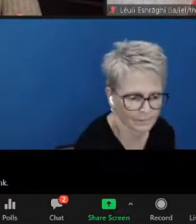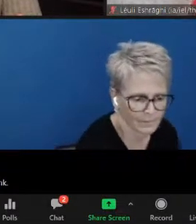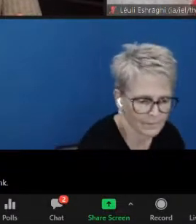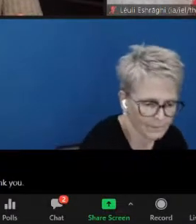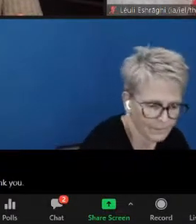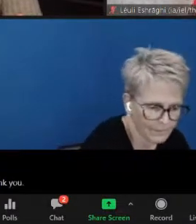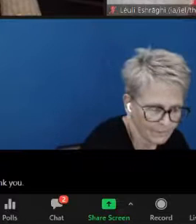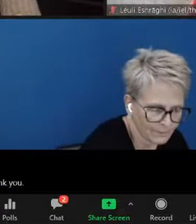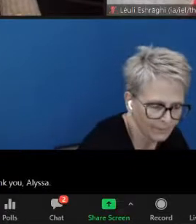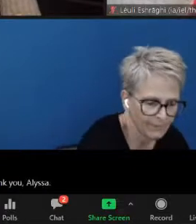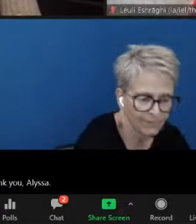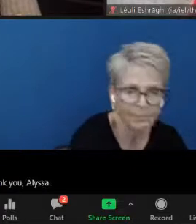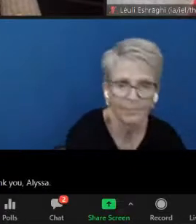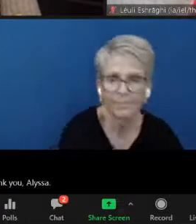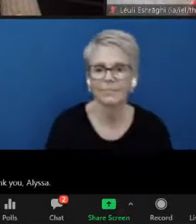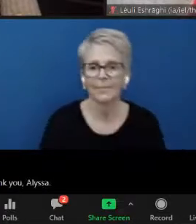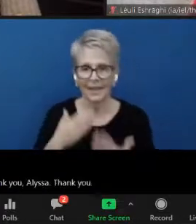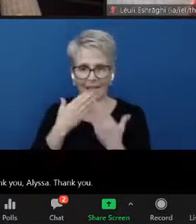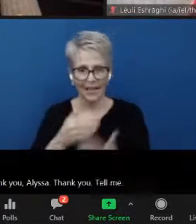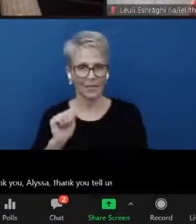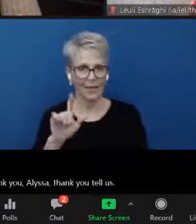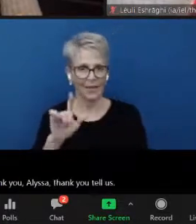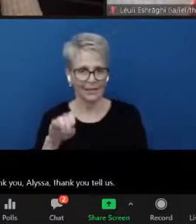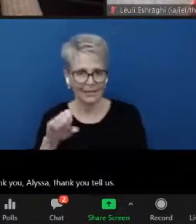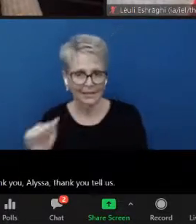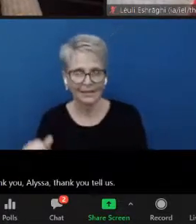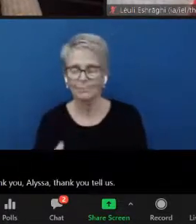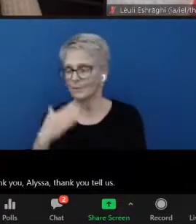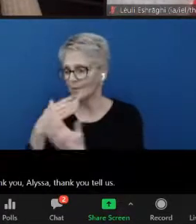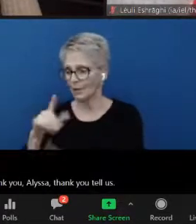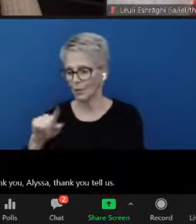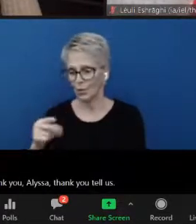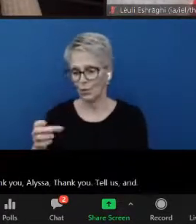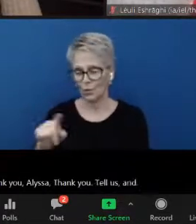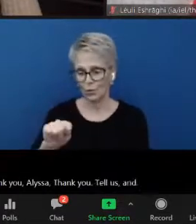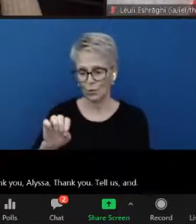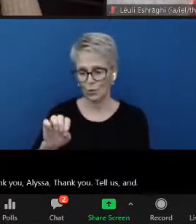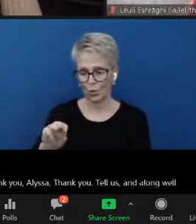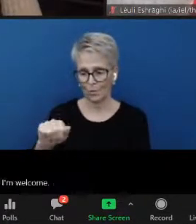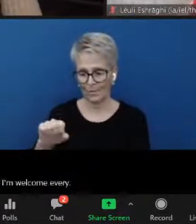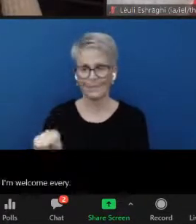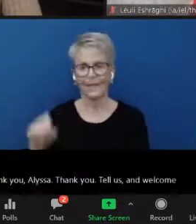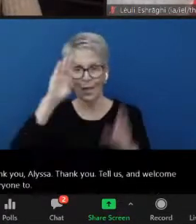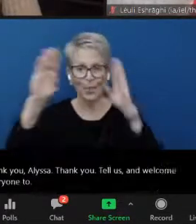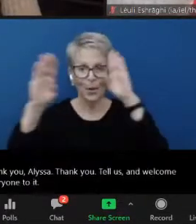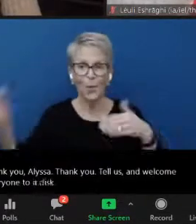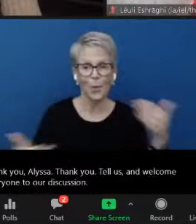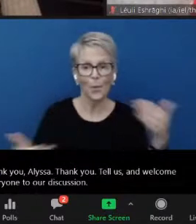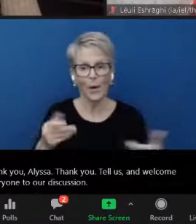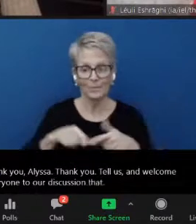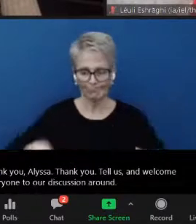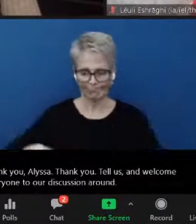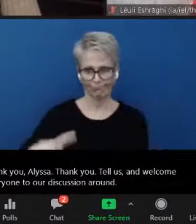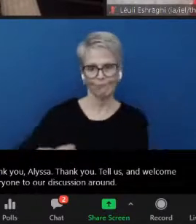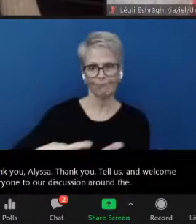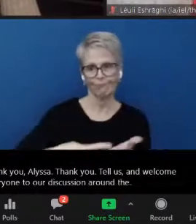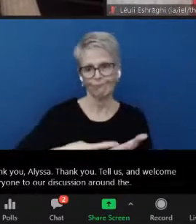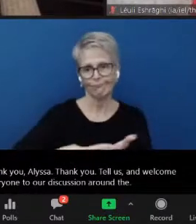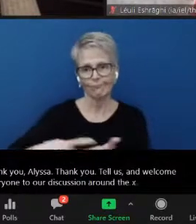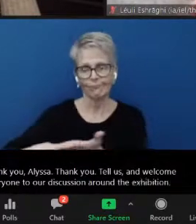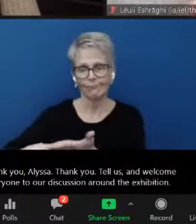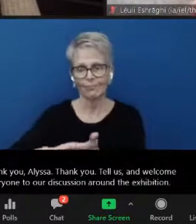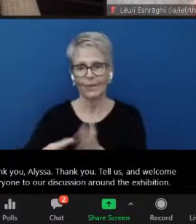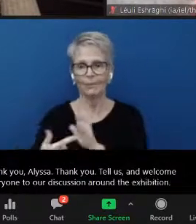Thank you, Alyssa. Thank you, Thomas. And hello and welcome, everyone, to a discussion around the